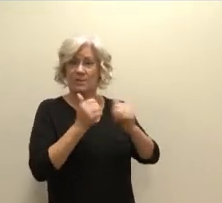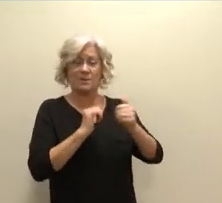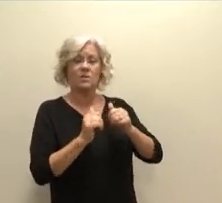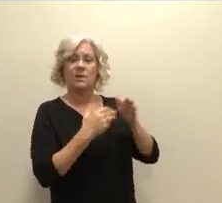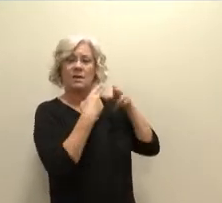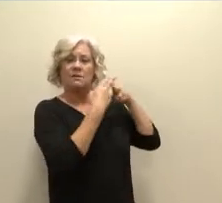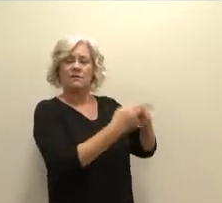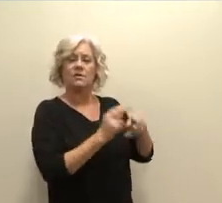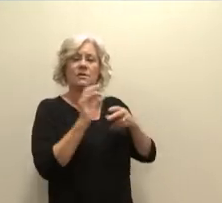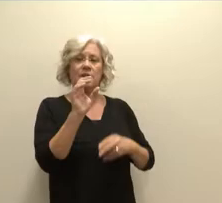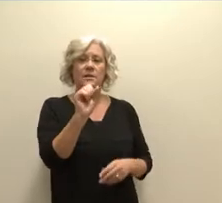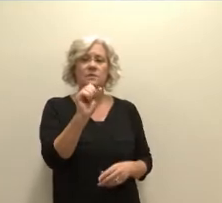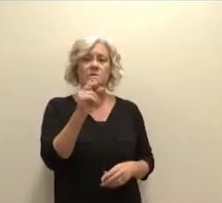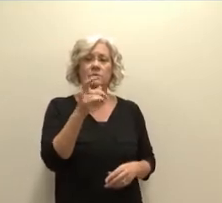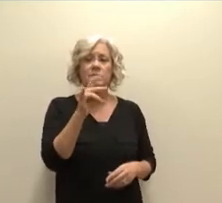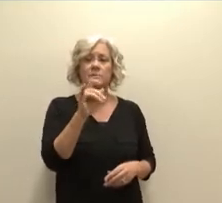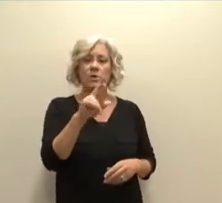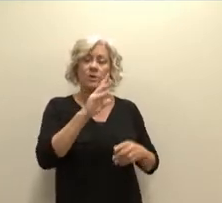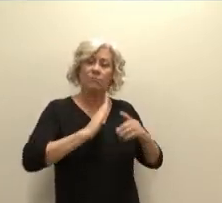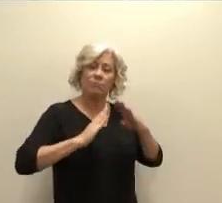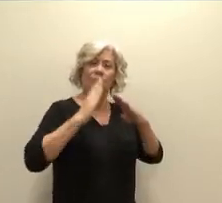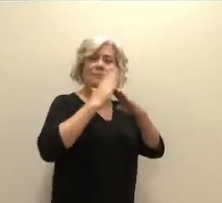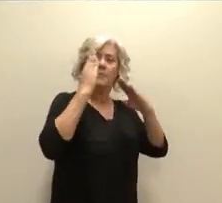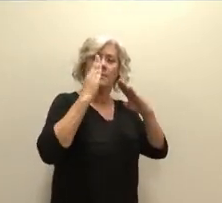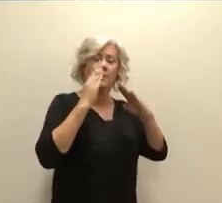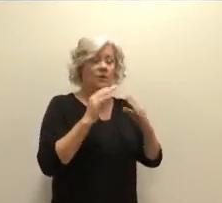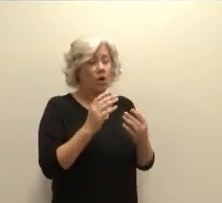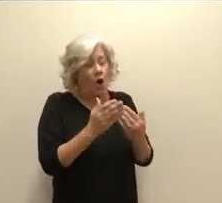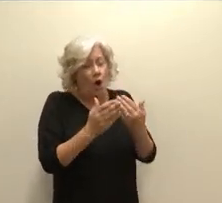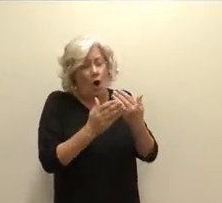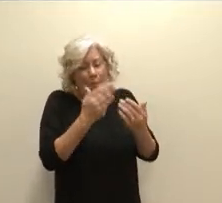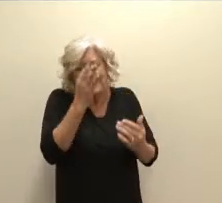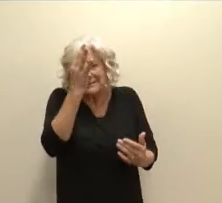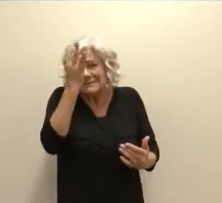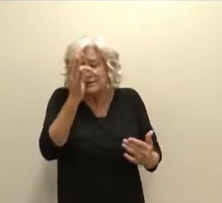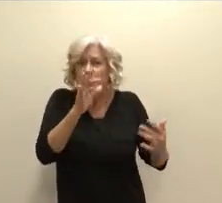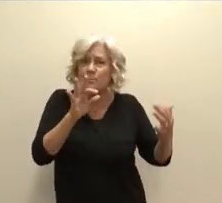superior rating and was just a couple points away from a perfect score.